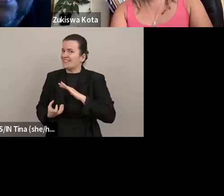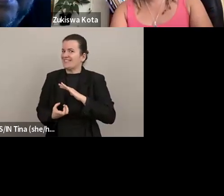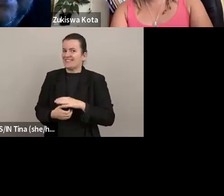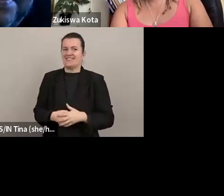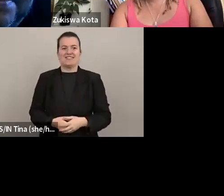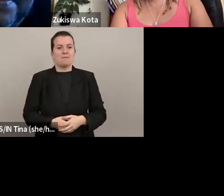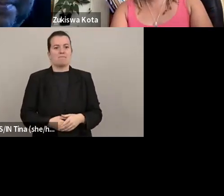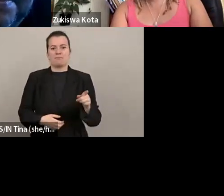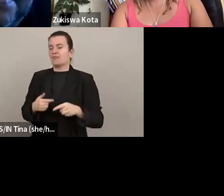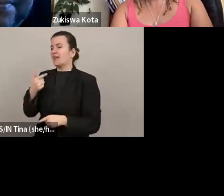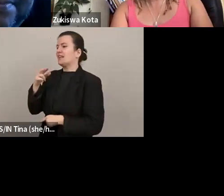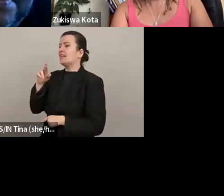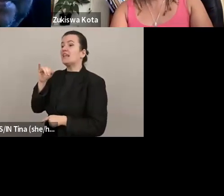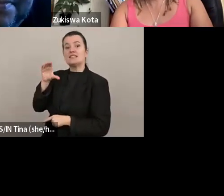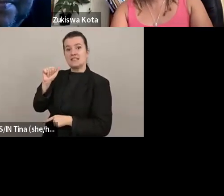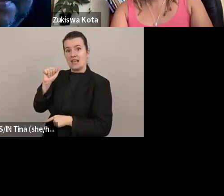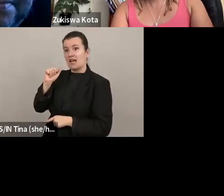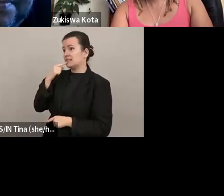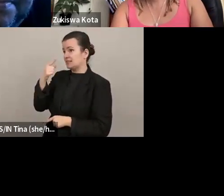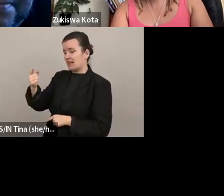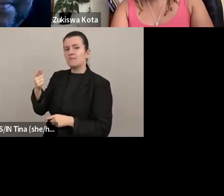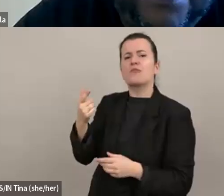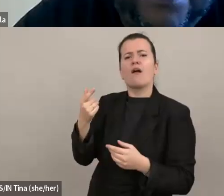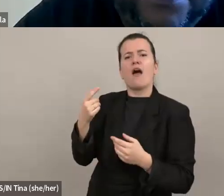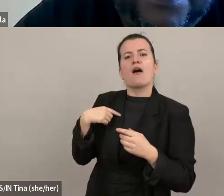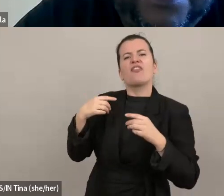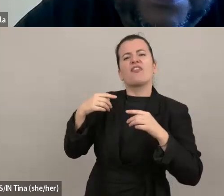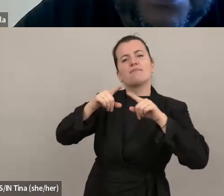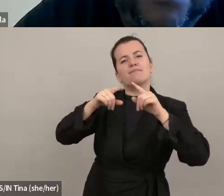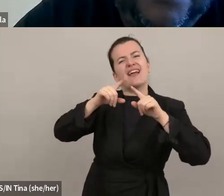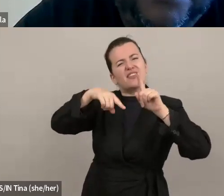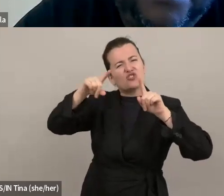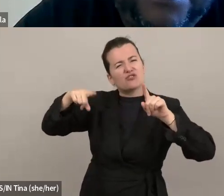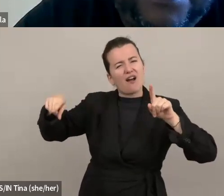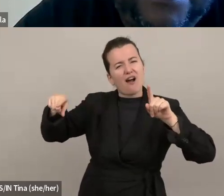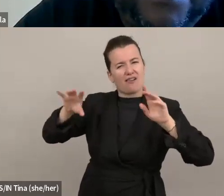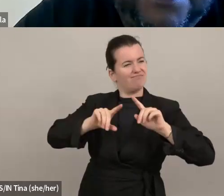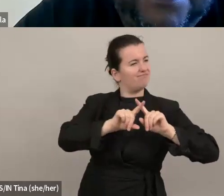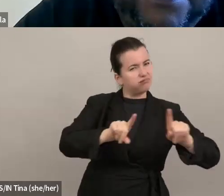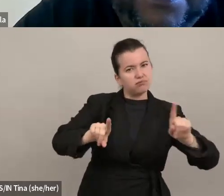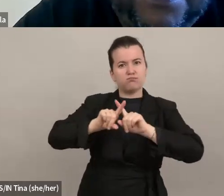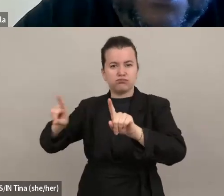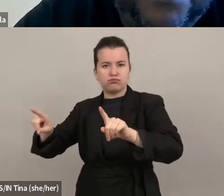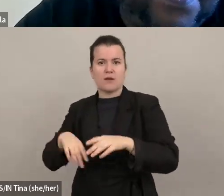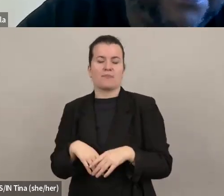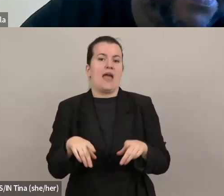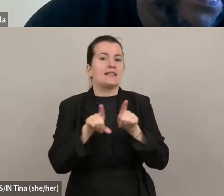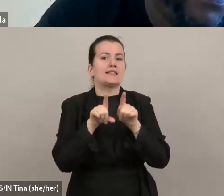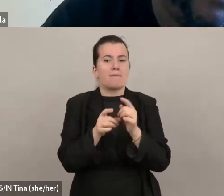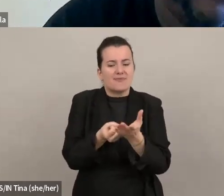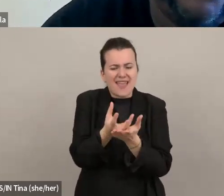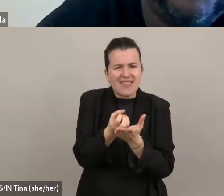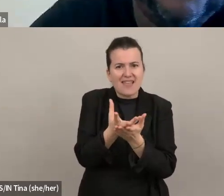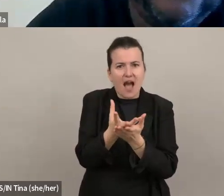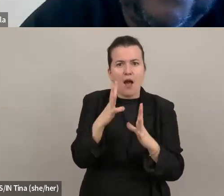in regard to digital IDs and the reality of data protection and privacy.